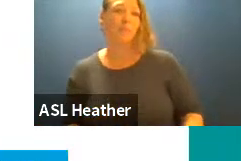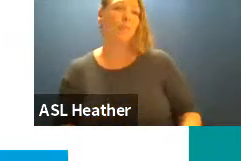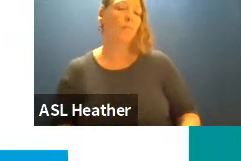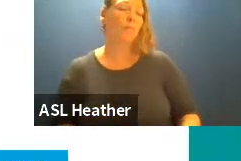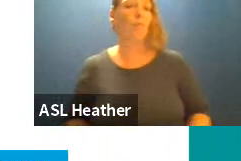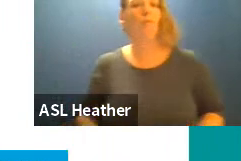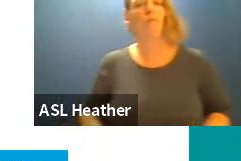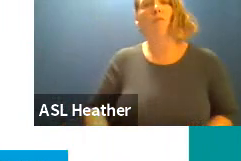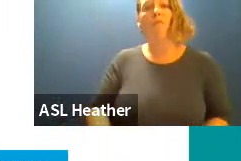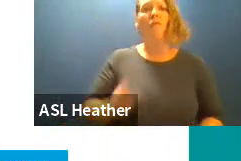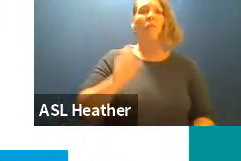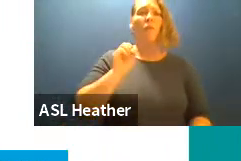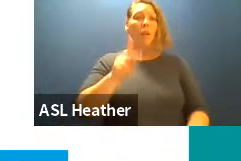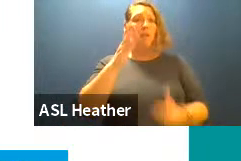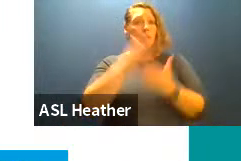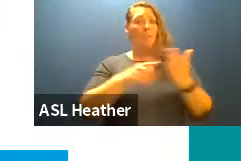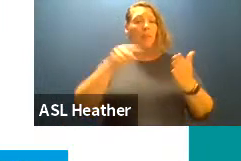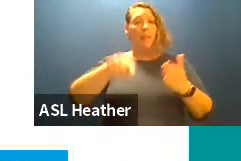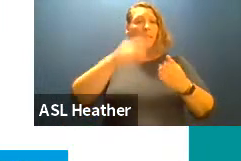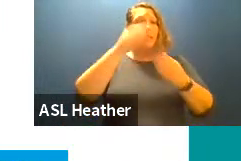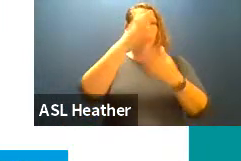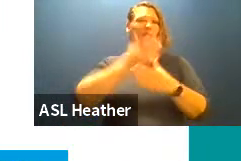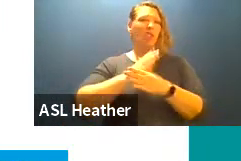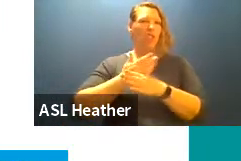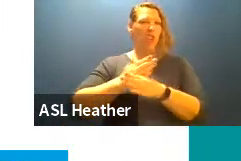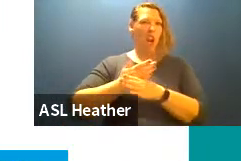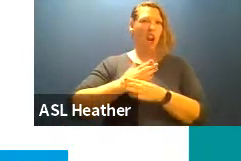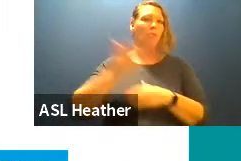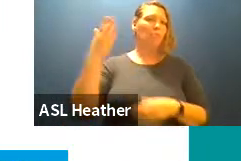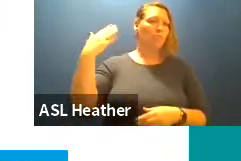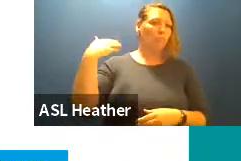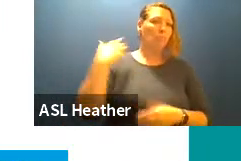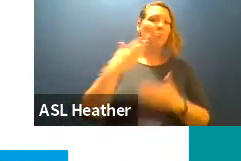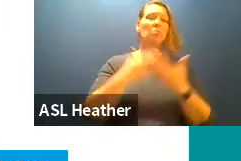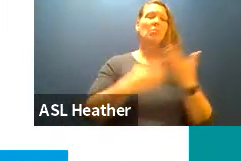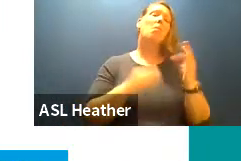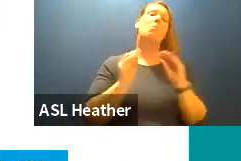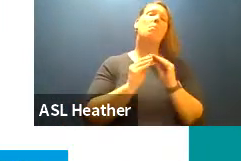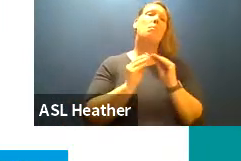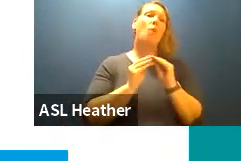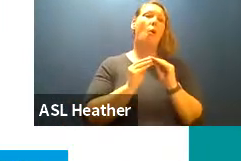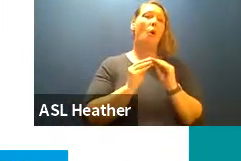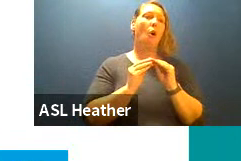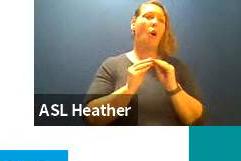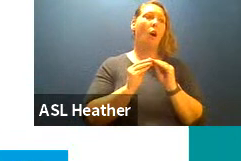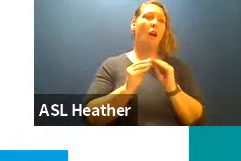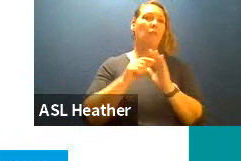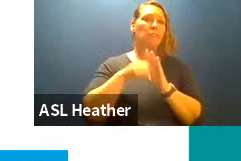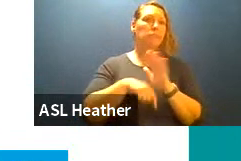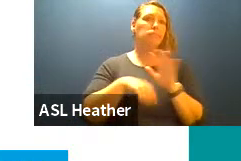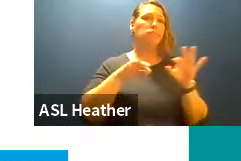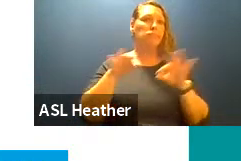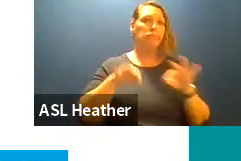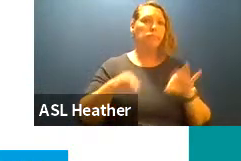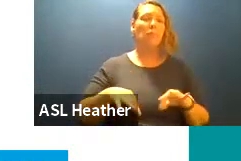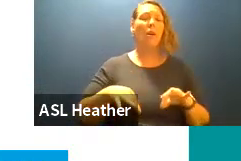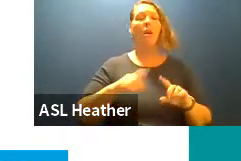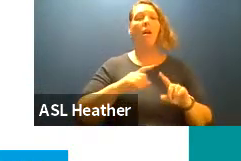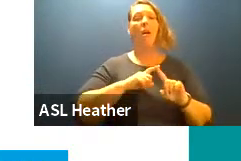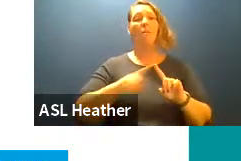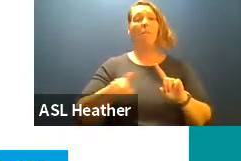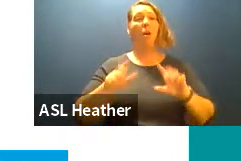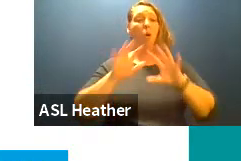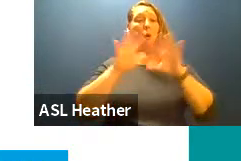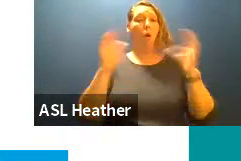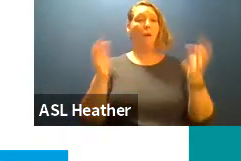So, and some of this information I have shared, we've shared with you in the past. Some of it's more detailed or refined. But to give you an